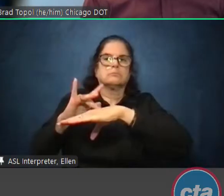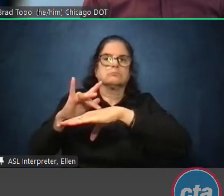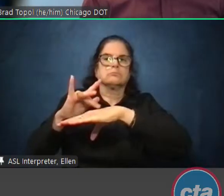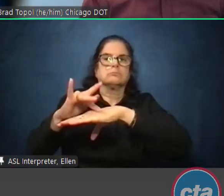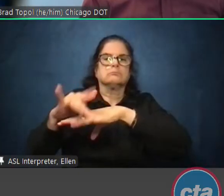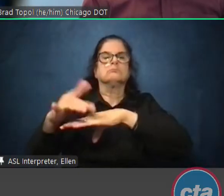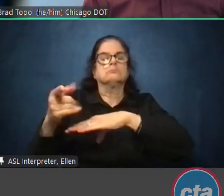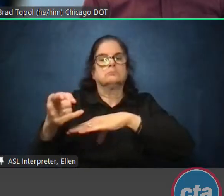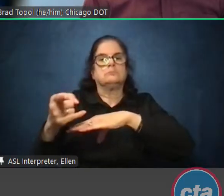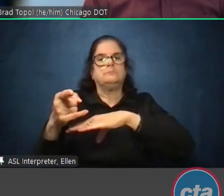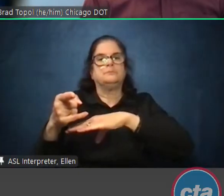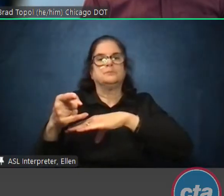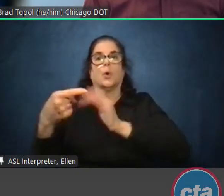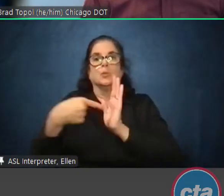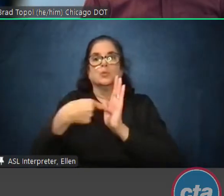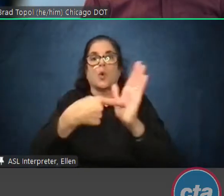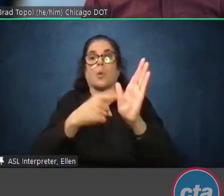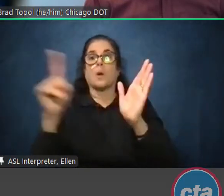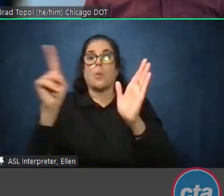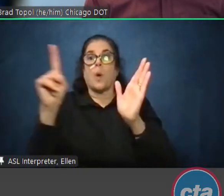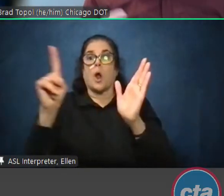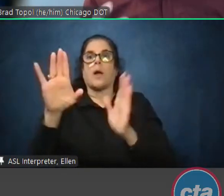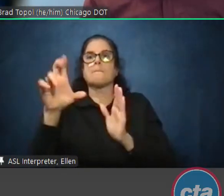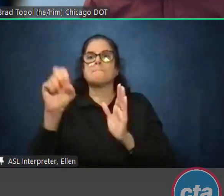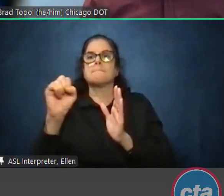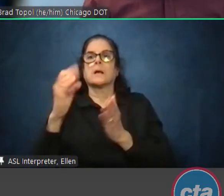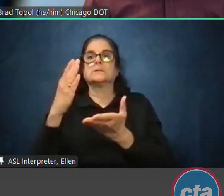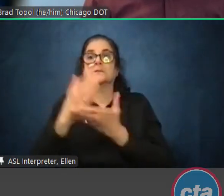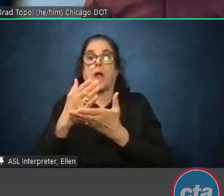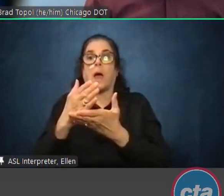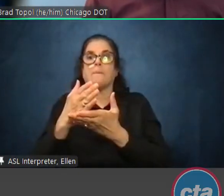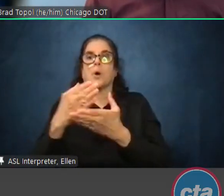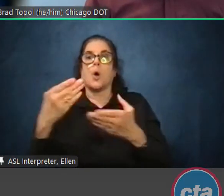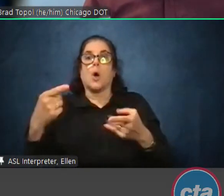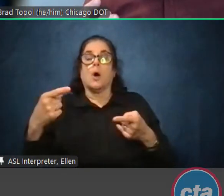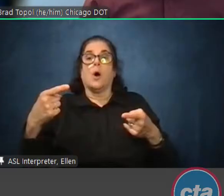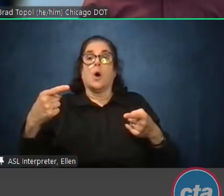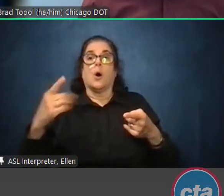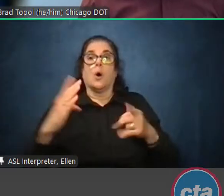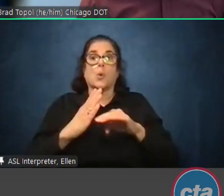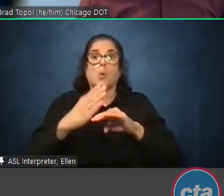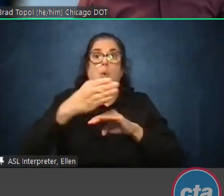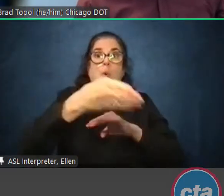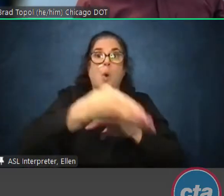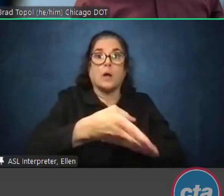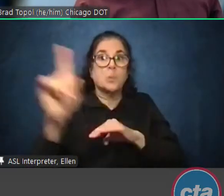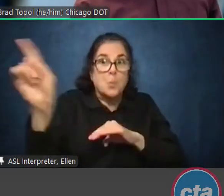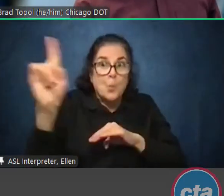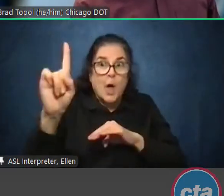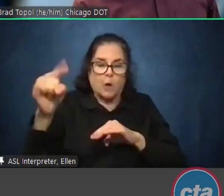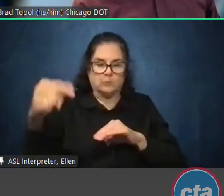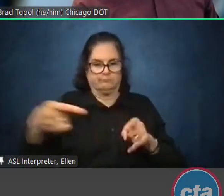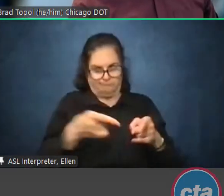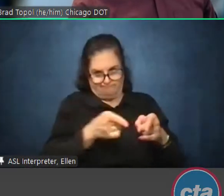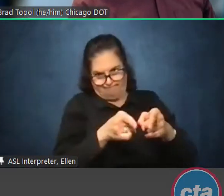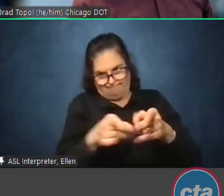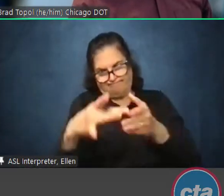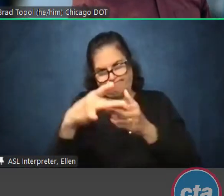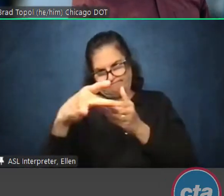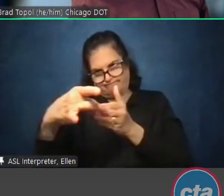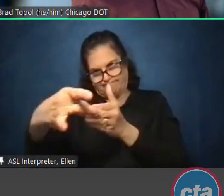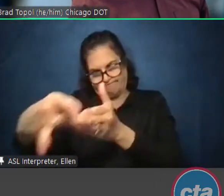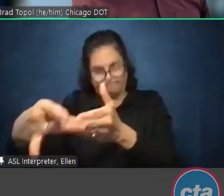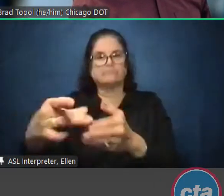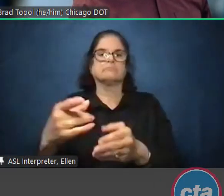to cross from the bus stop to the sidewalk at specific crossing points with ADA ramps and